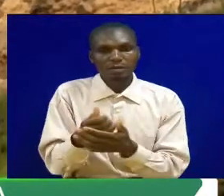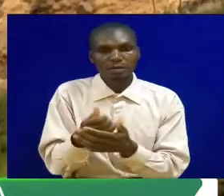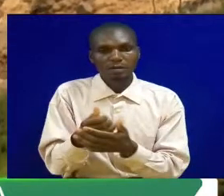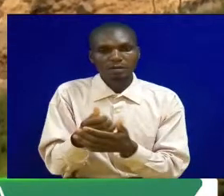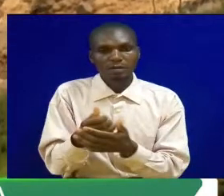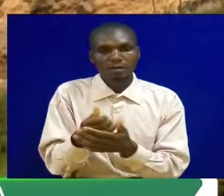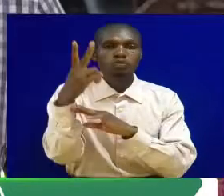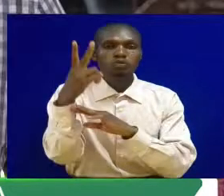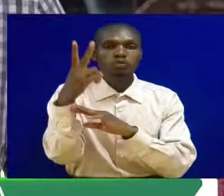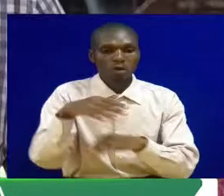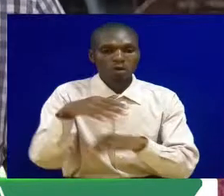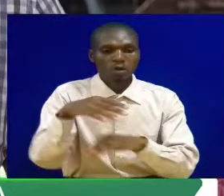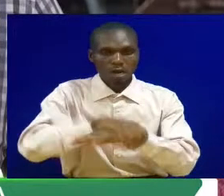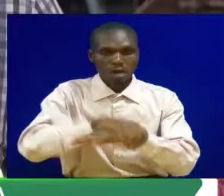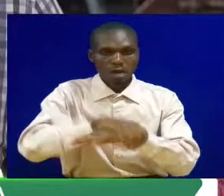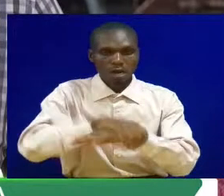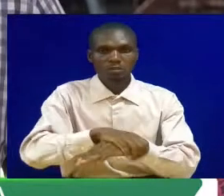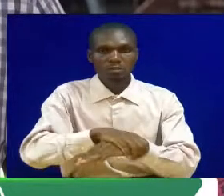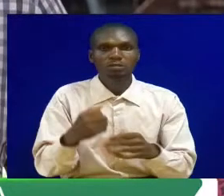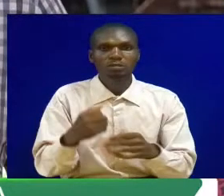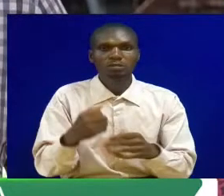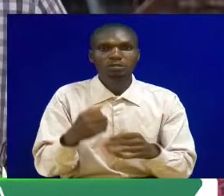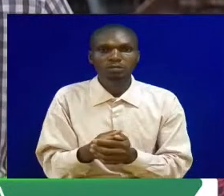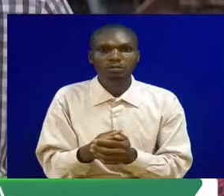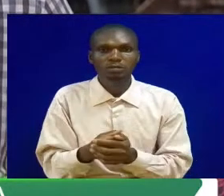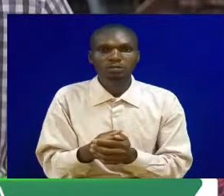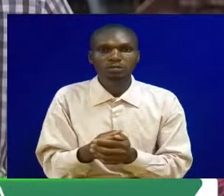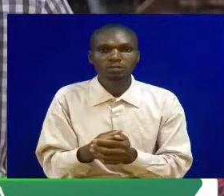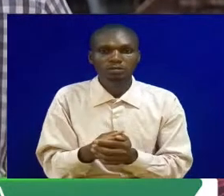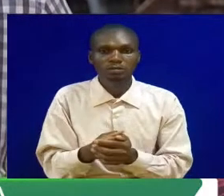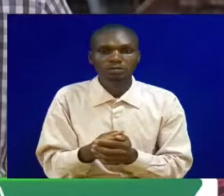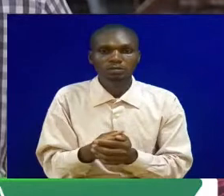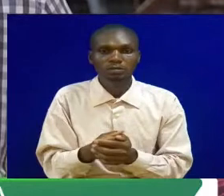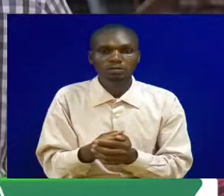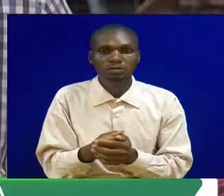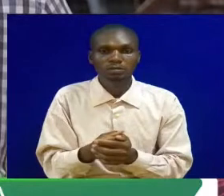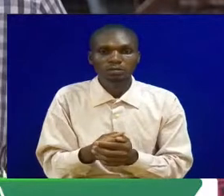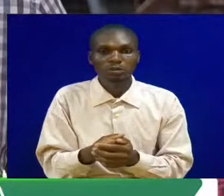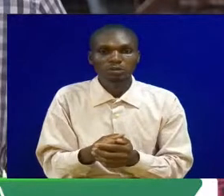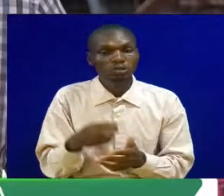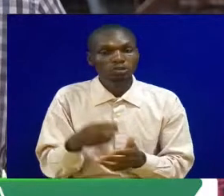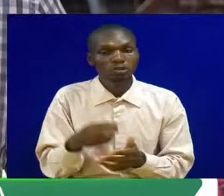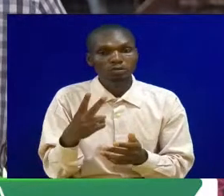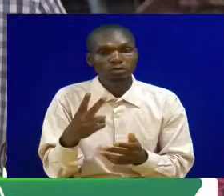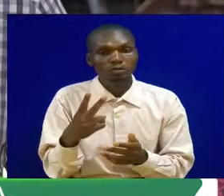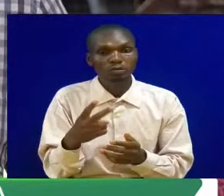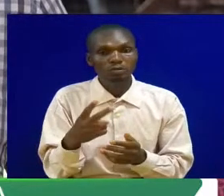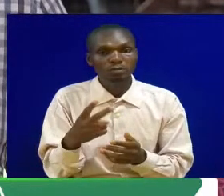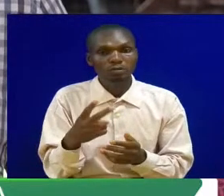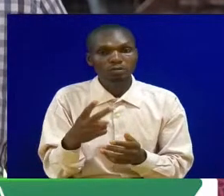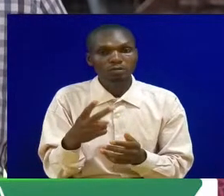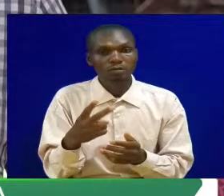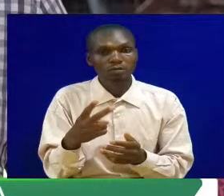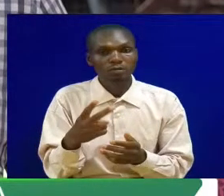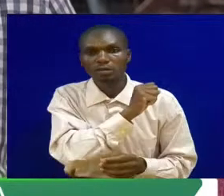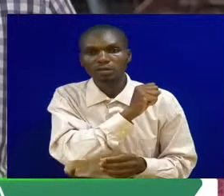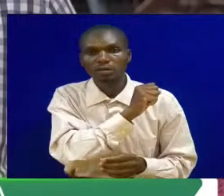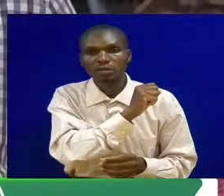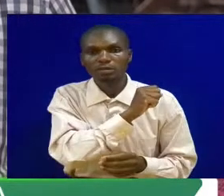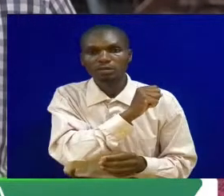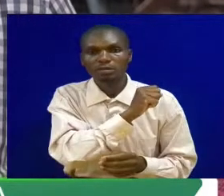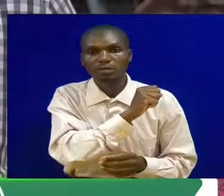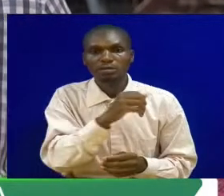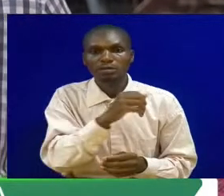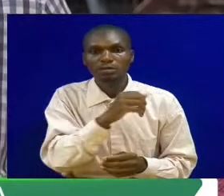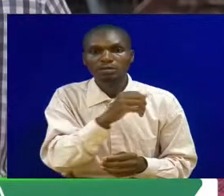batokire. Unfortunately, 2 of our employees are missing. We believe trapped